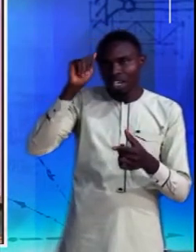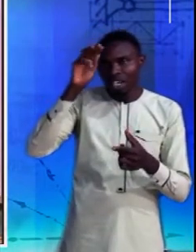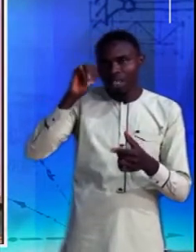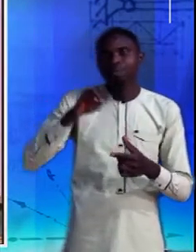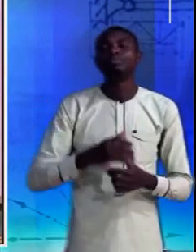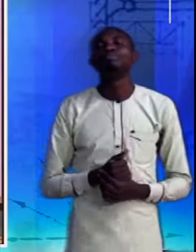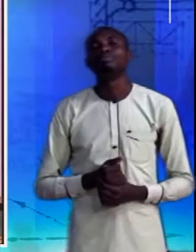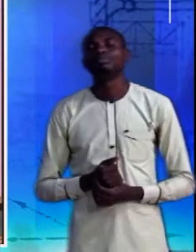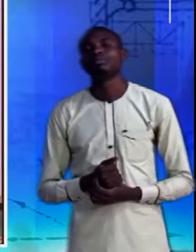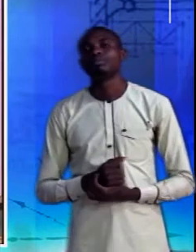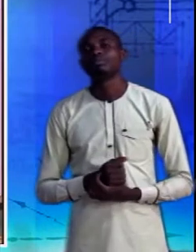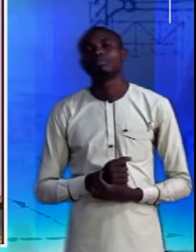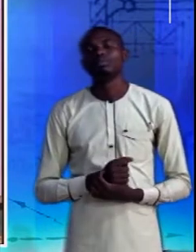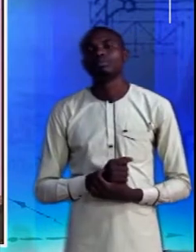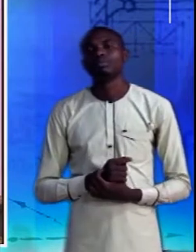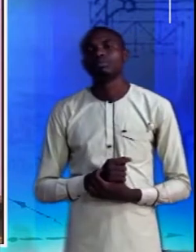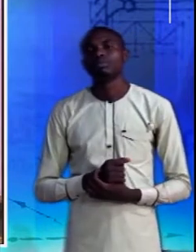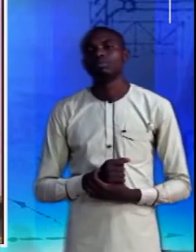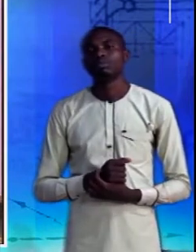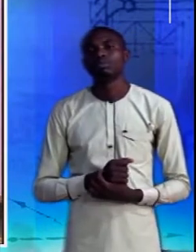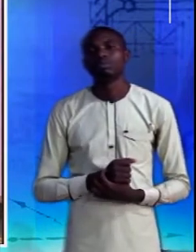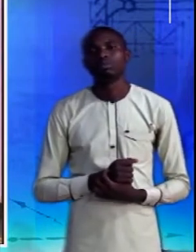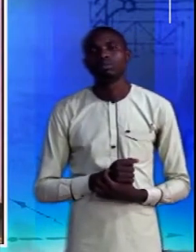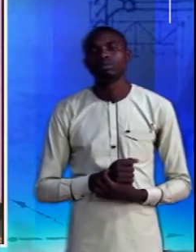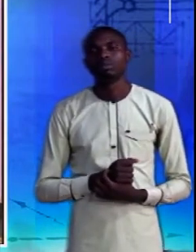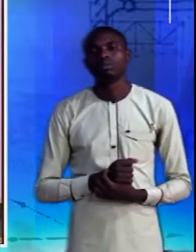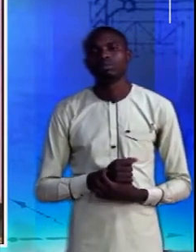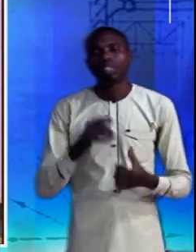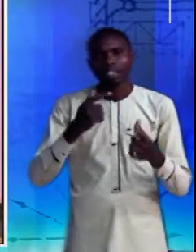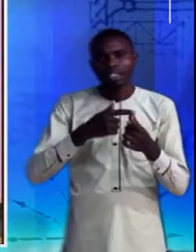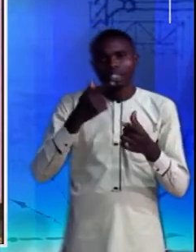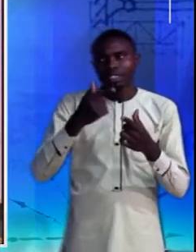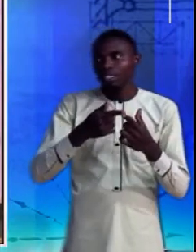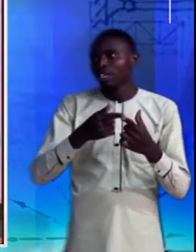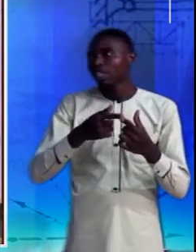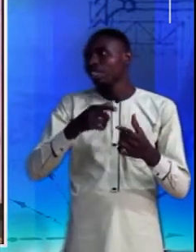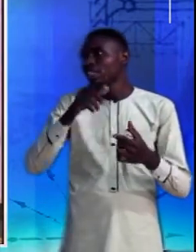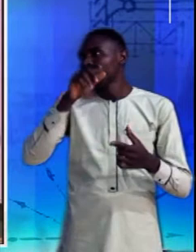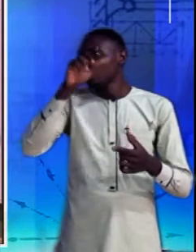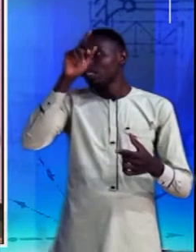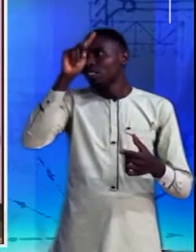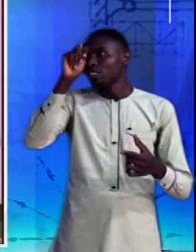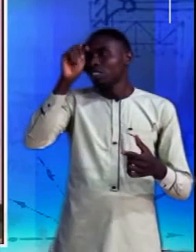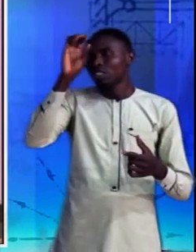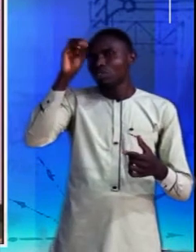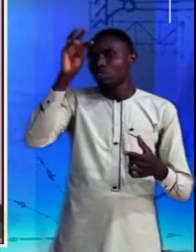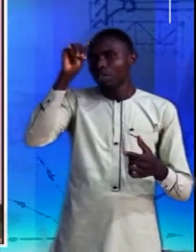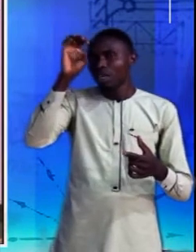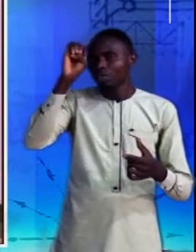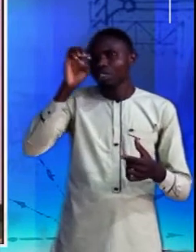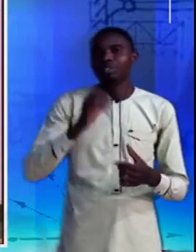Second is the unit of time, as I told you. And this second has different